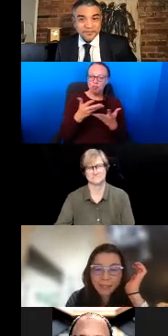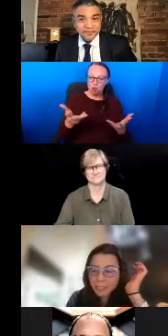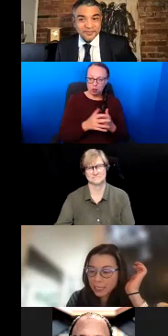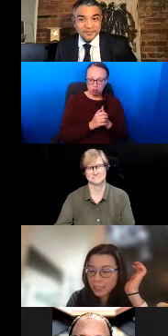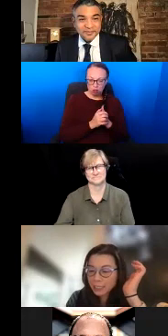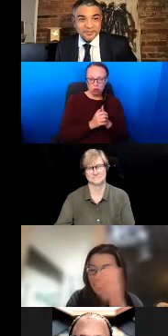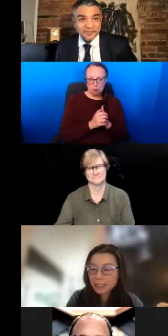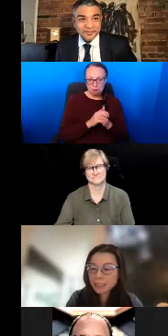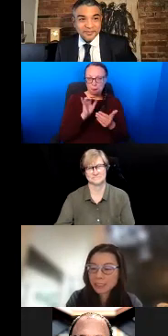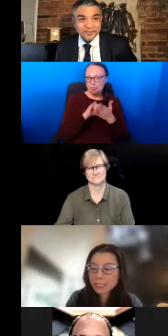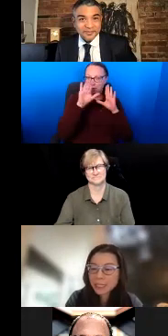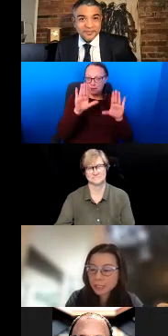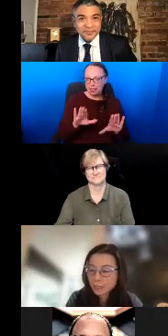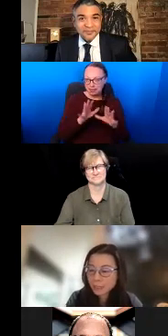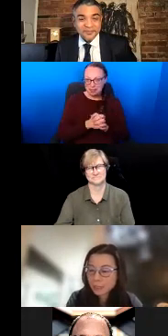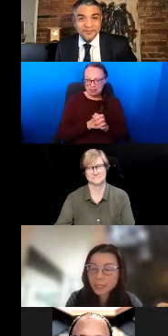That was fantastic.